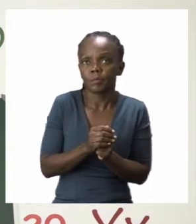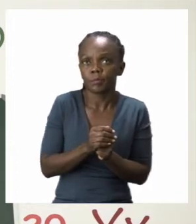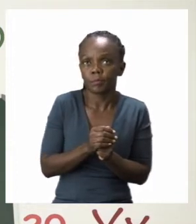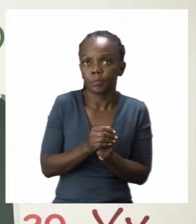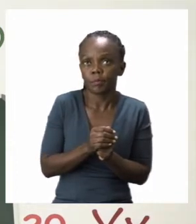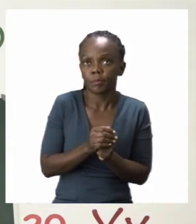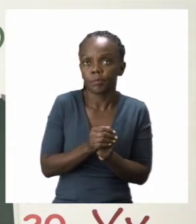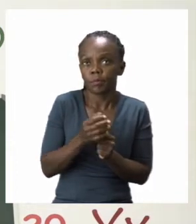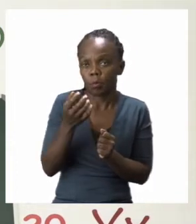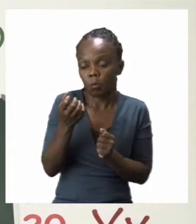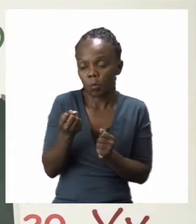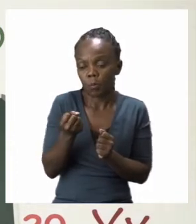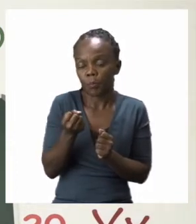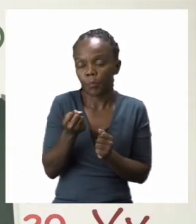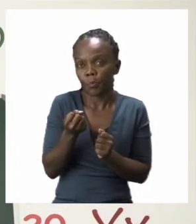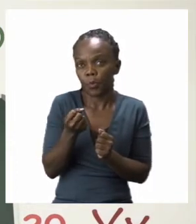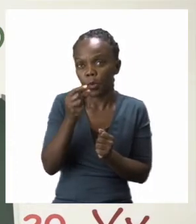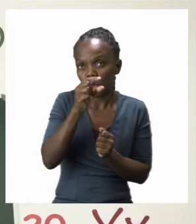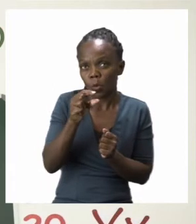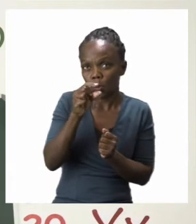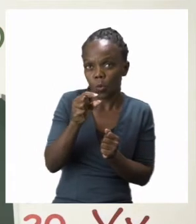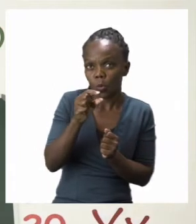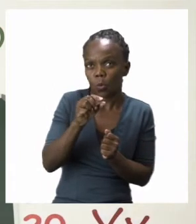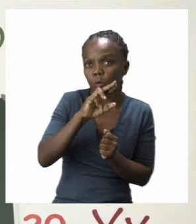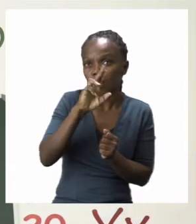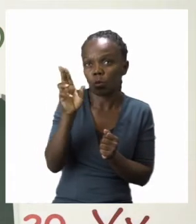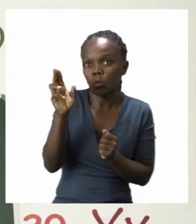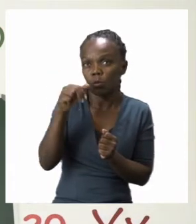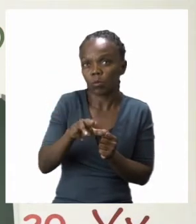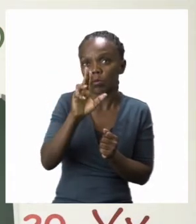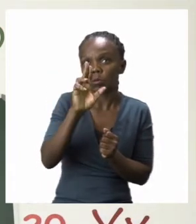Now we have made our word huff.